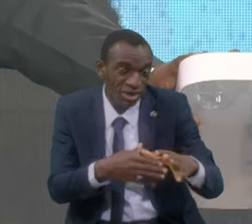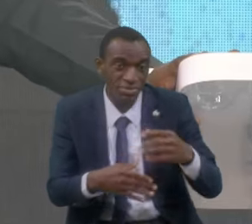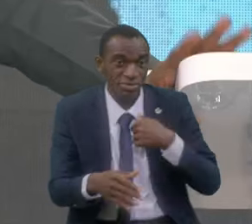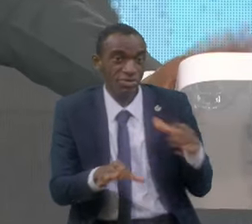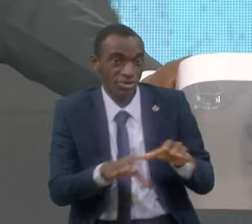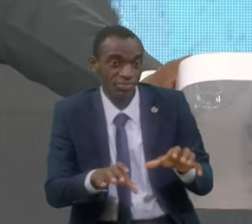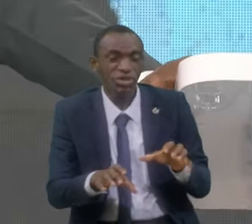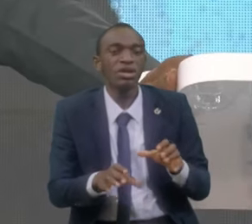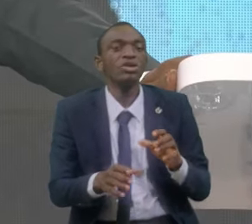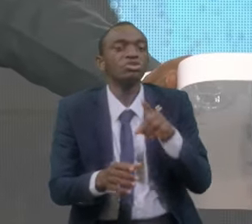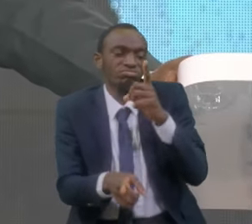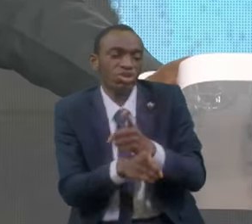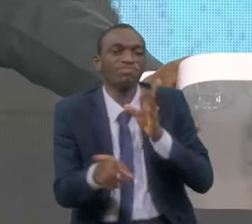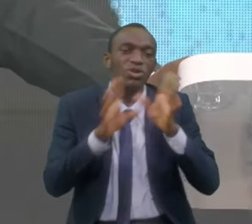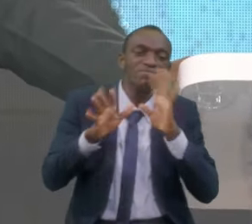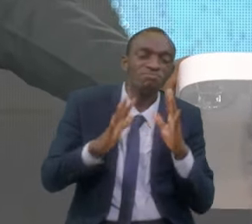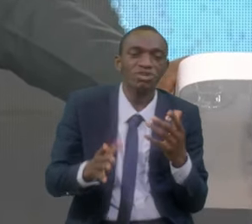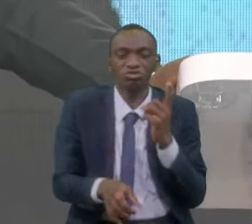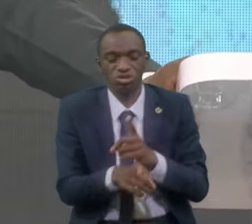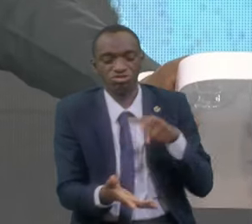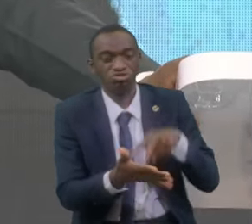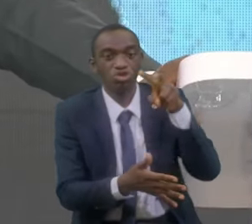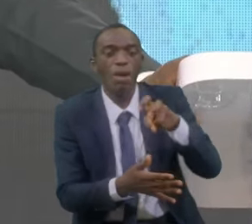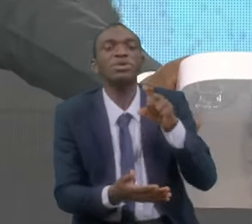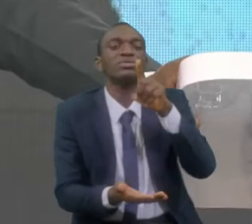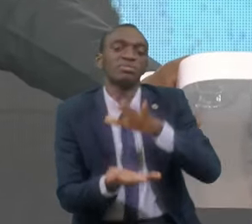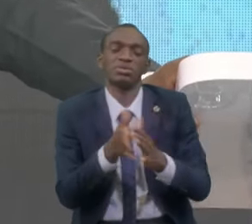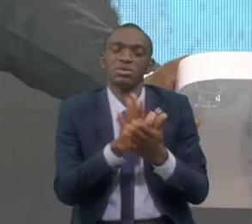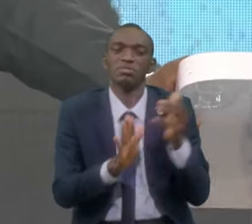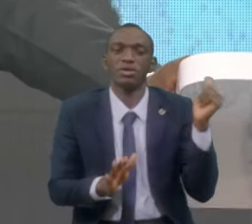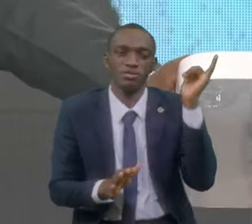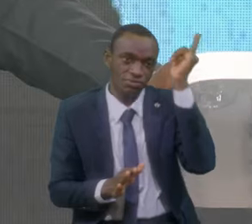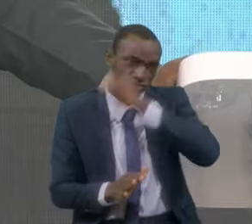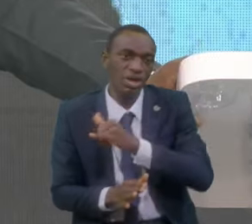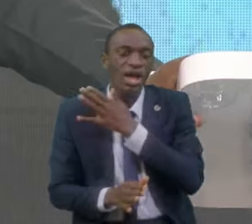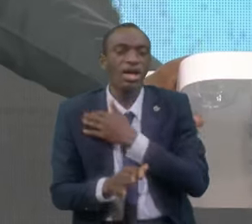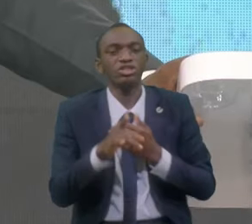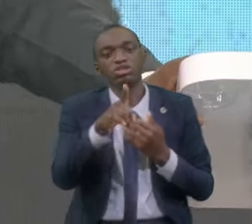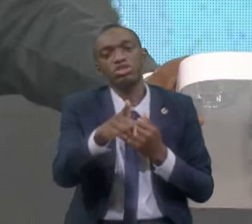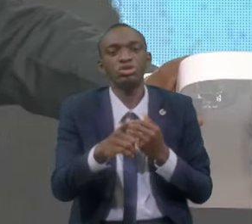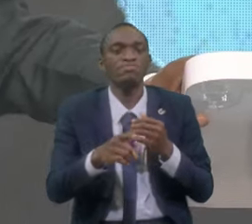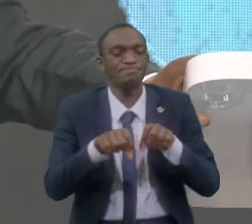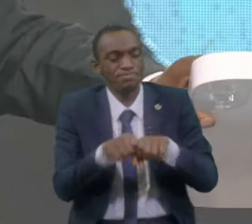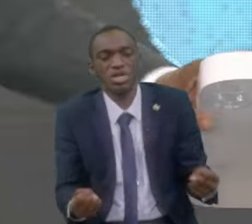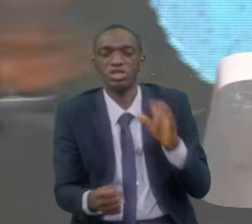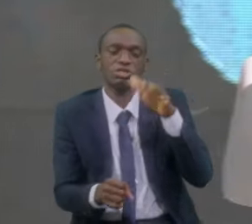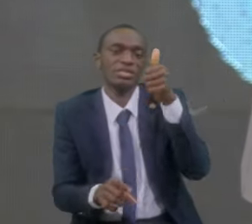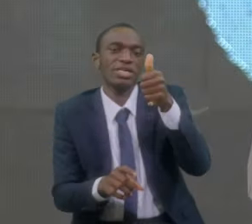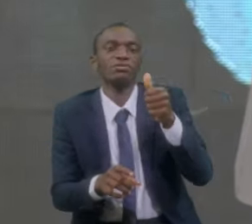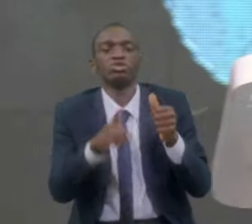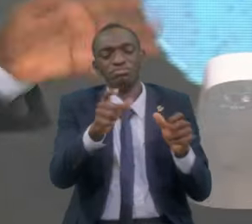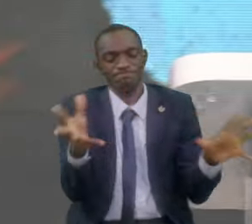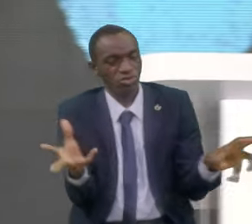whatever, you become a fool and you break yourself, you break your life, you destroy your